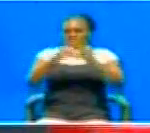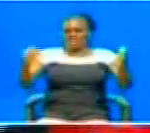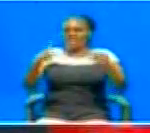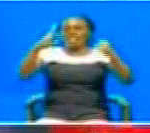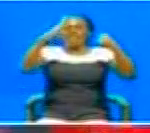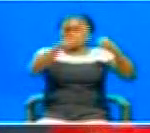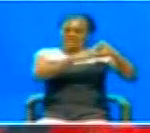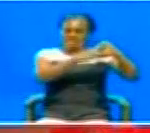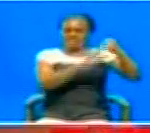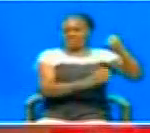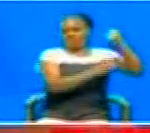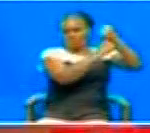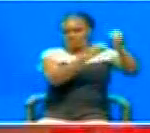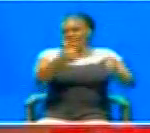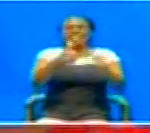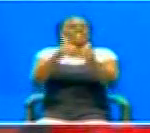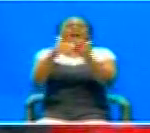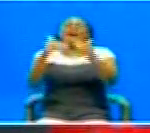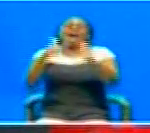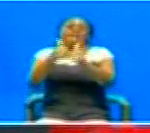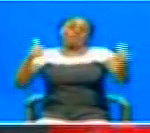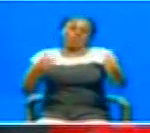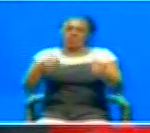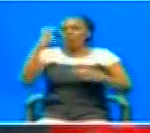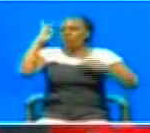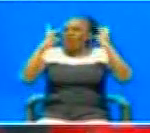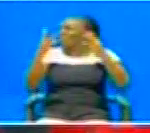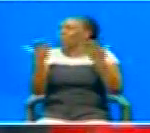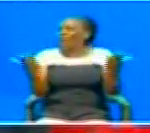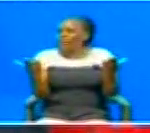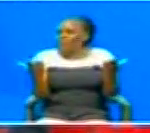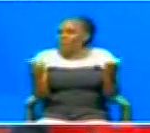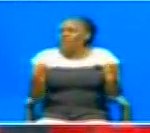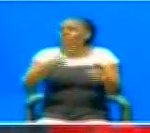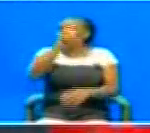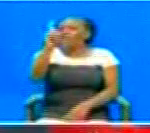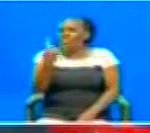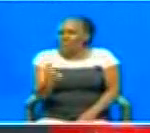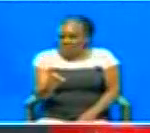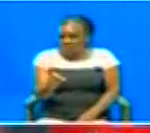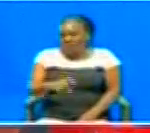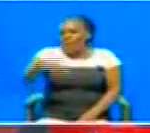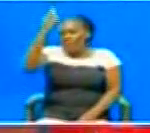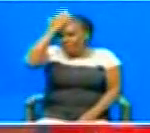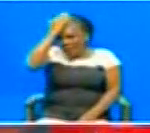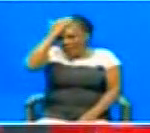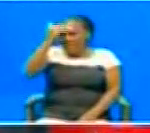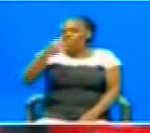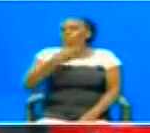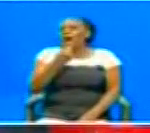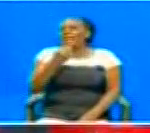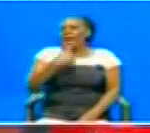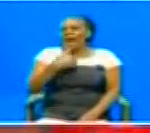9 voted for him. Others abstained. And you may wonder why they abstained. But the question is, a man who doesn't have, one,